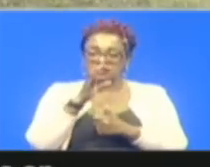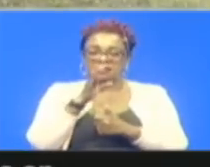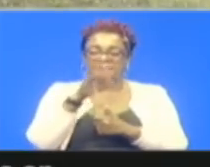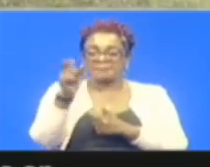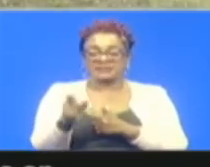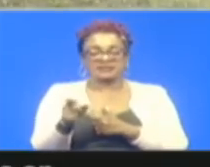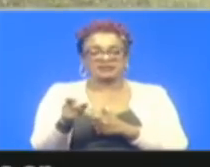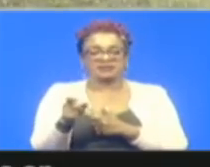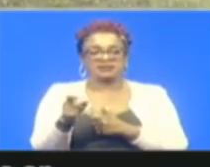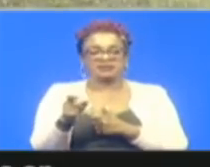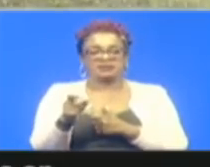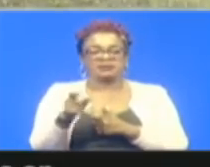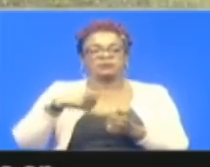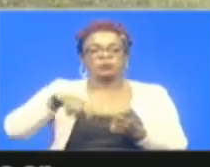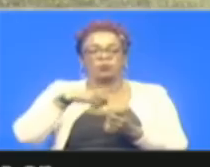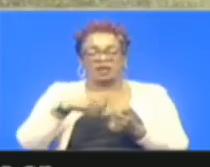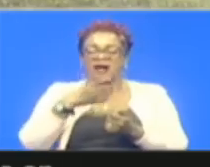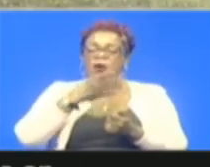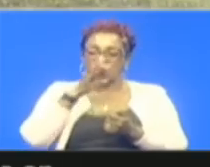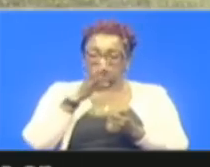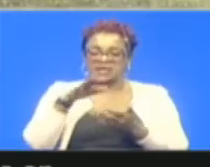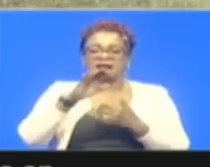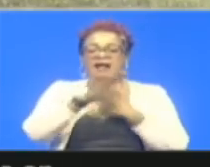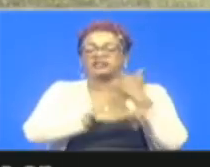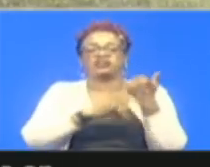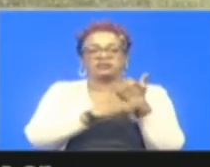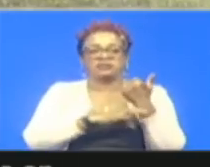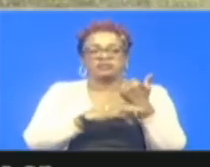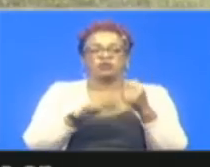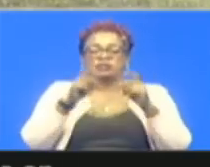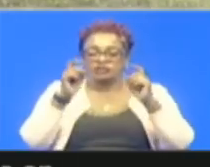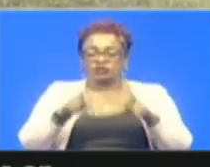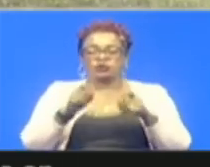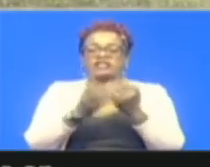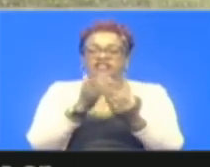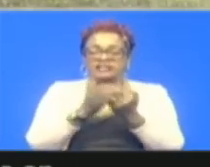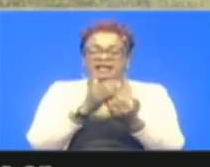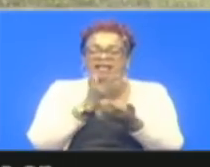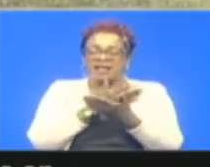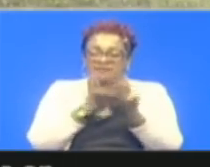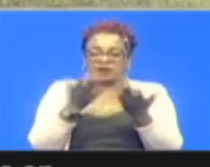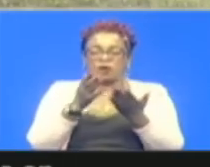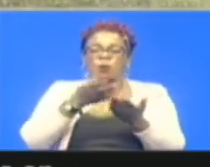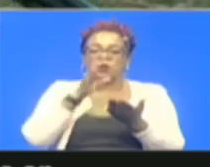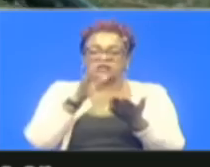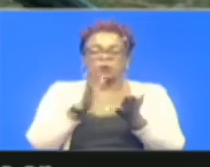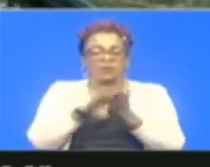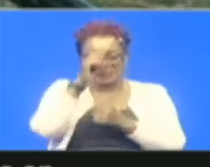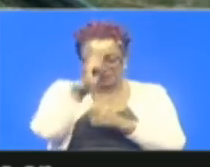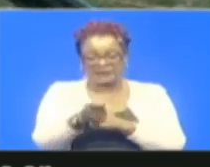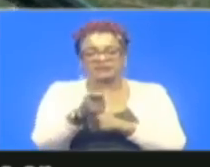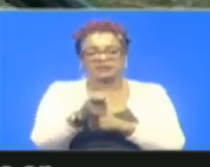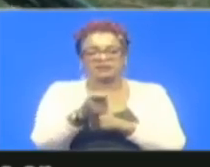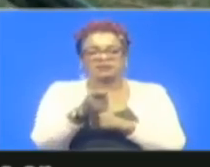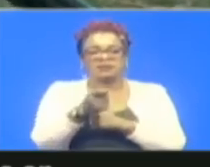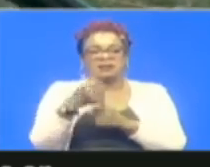person. So we are actually a water scarce country. So we should treat each drop of water with a lot of respect. I would want